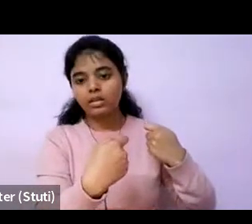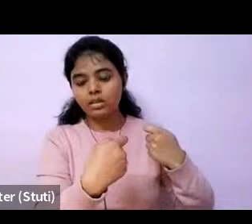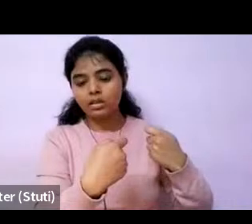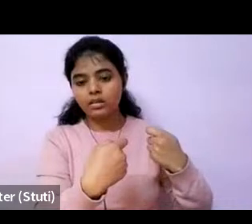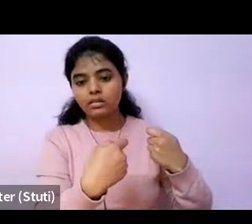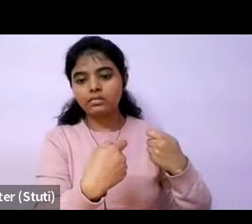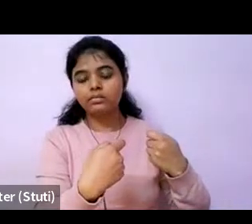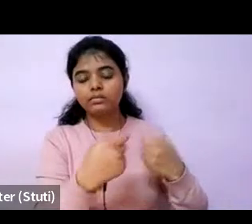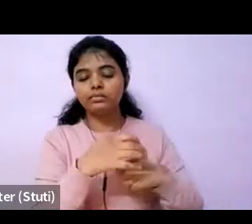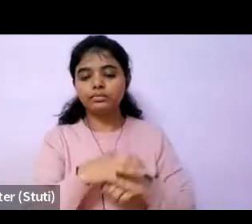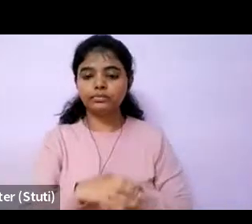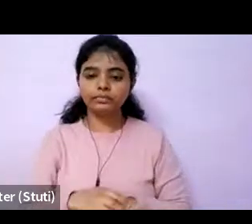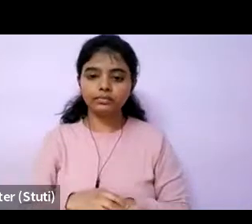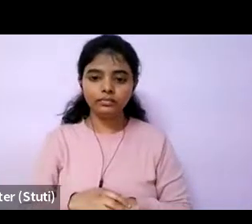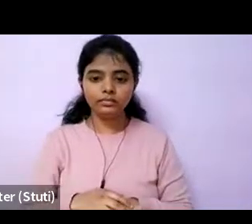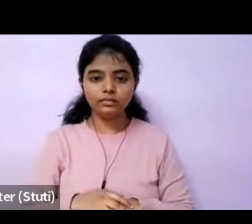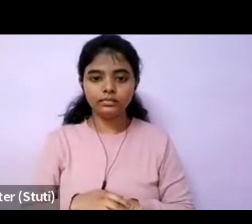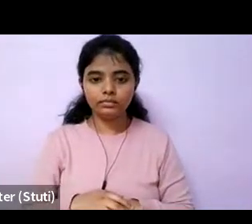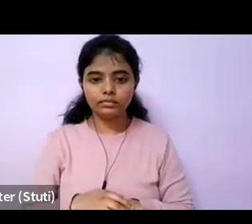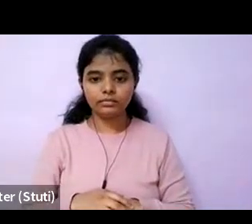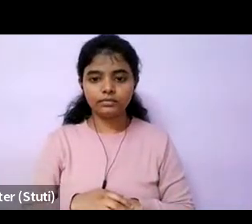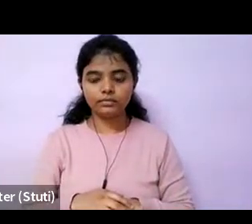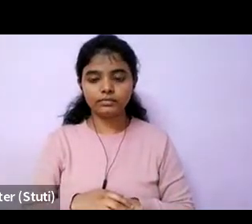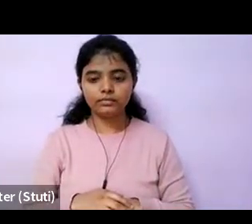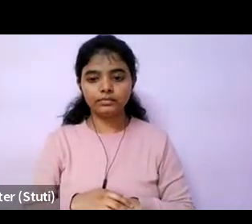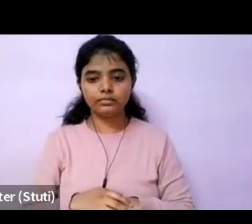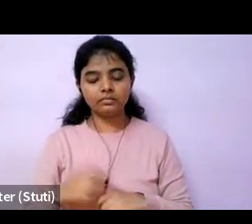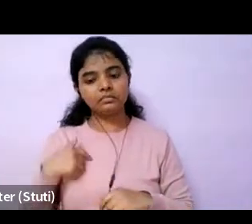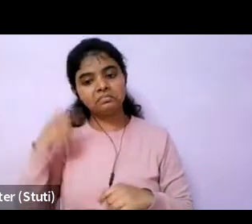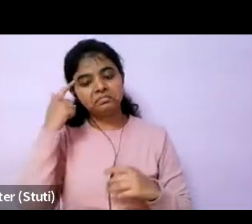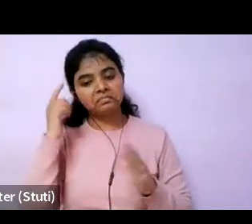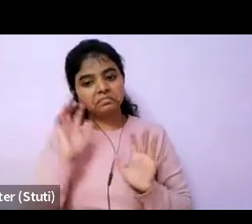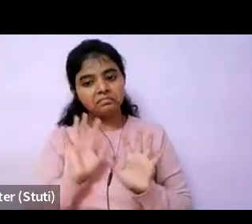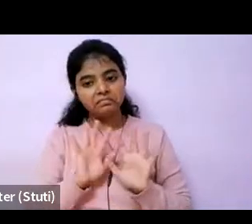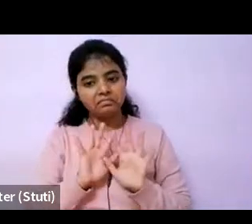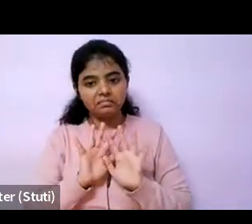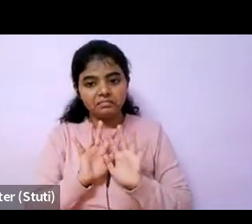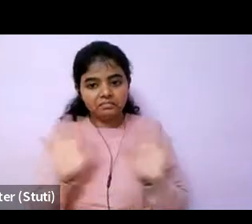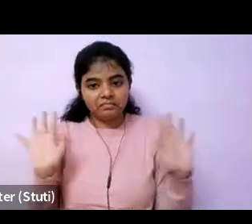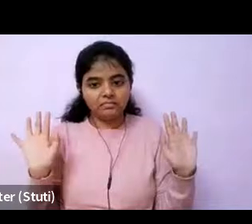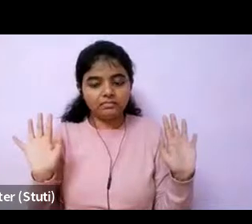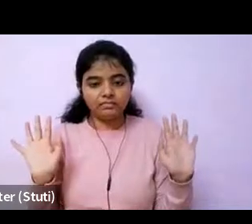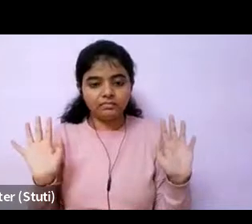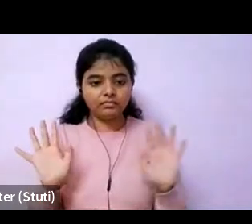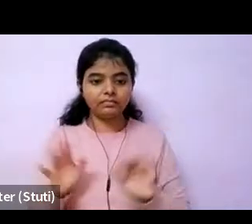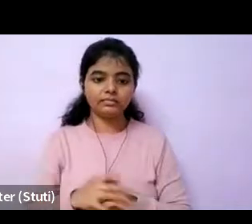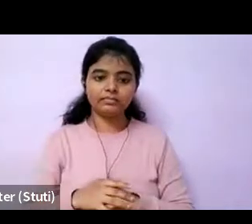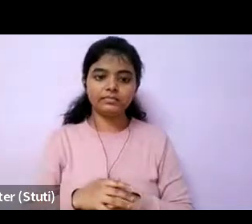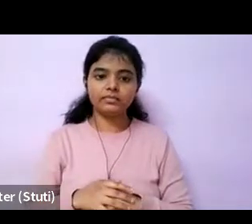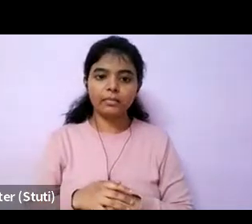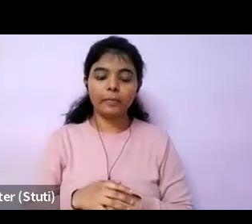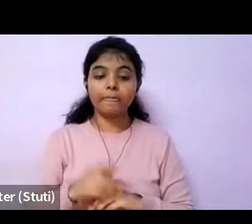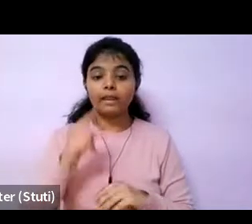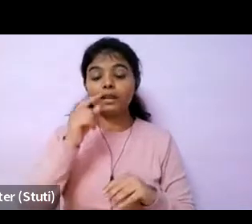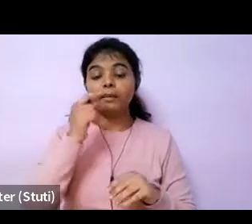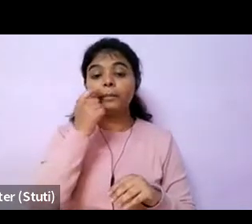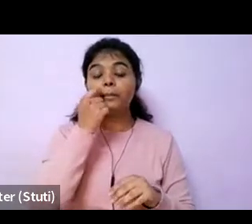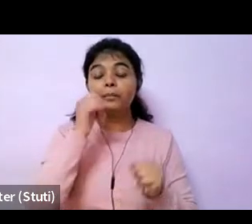letter to the deaf. Okay. So I think that's right,